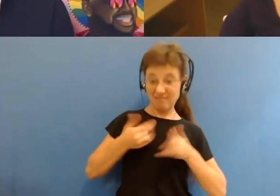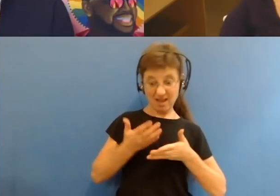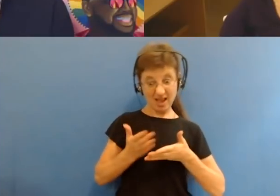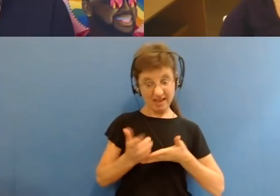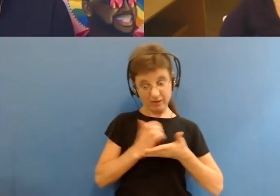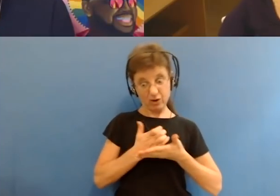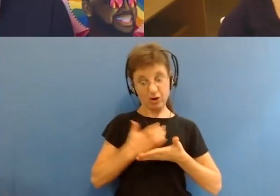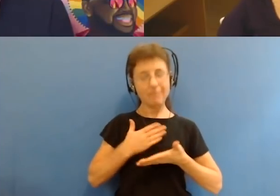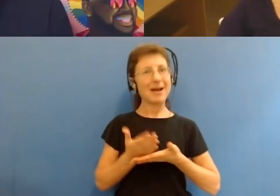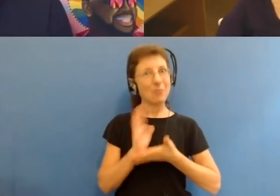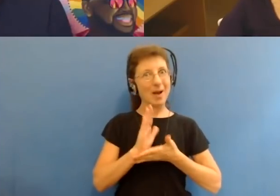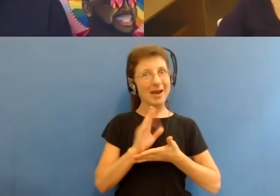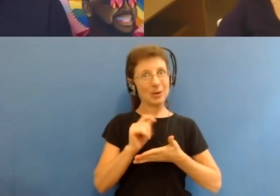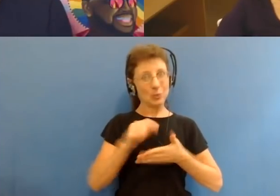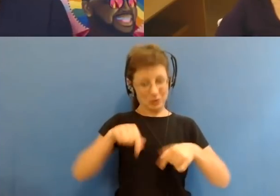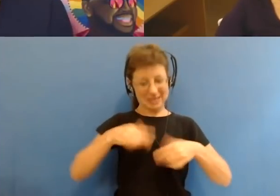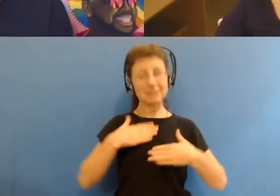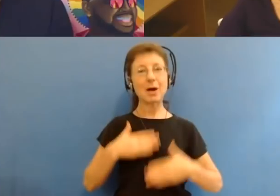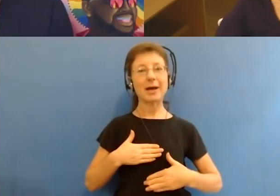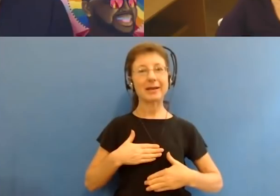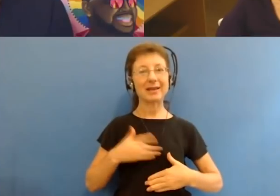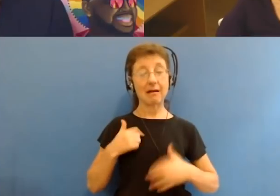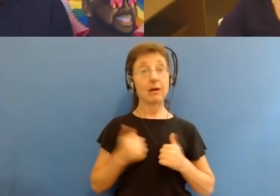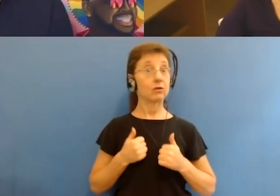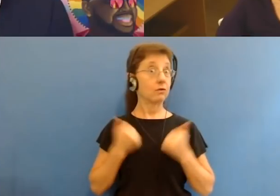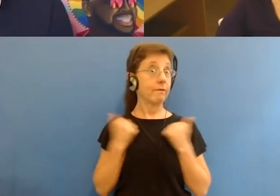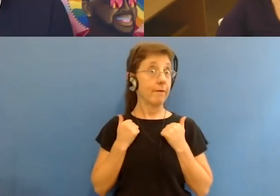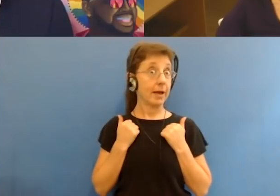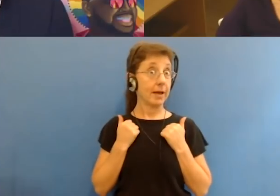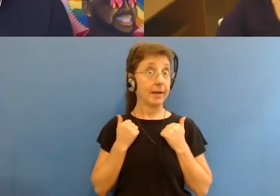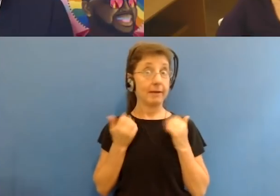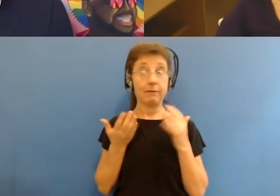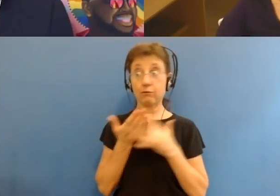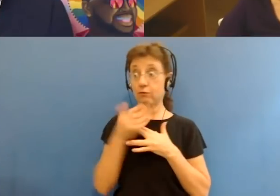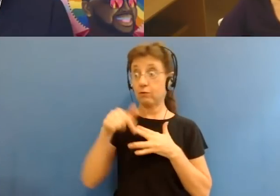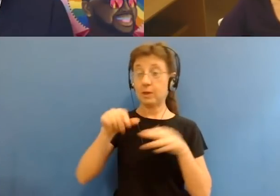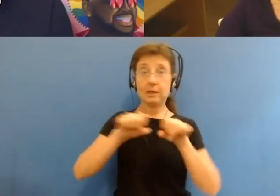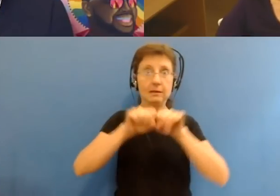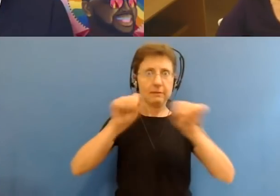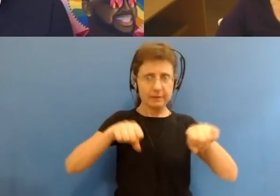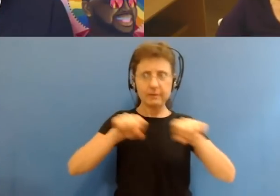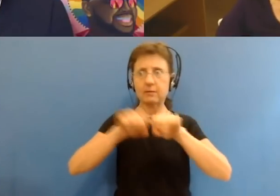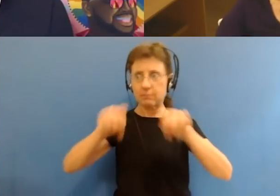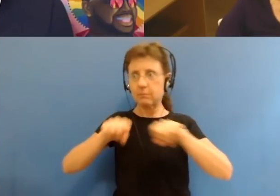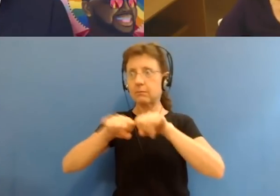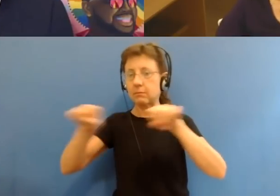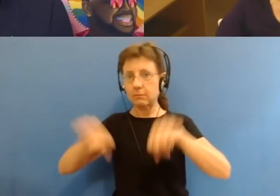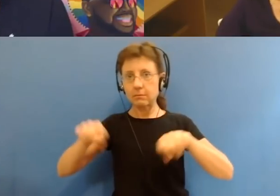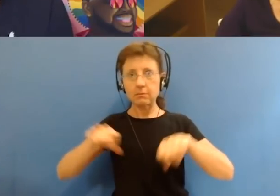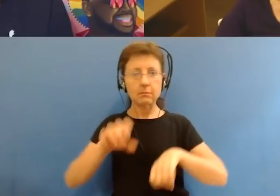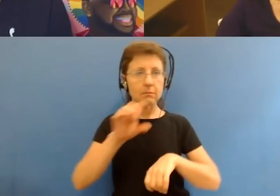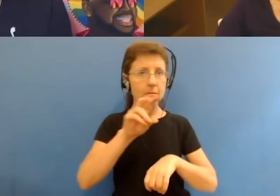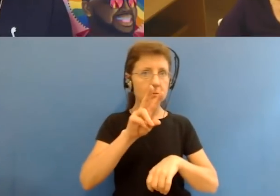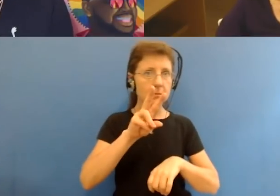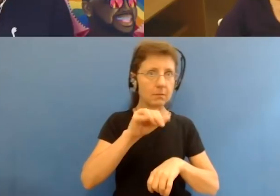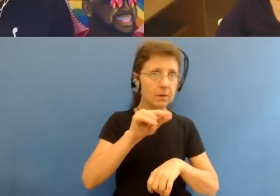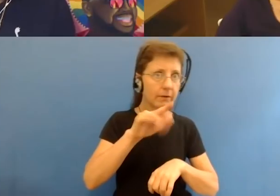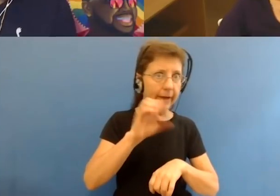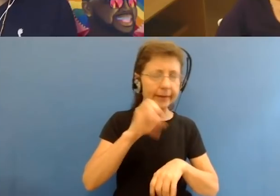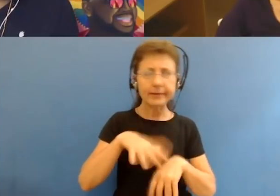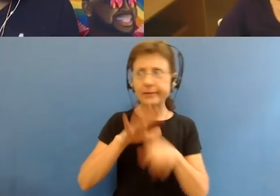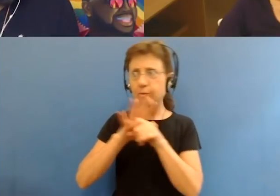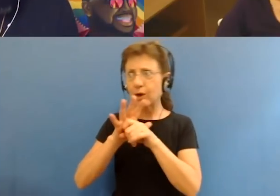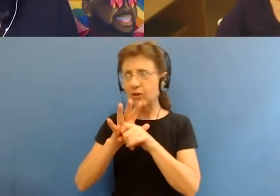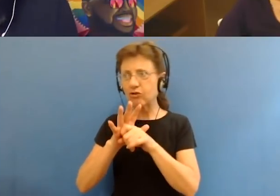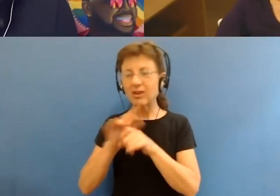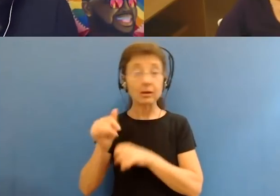I survive, you know, these systems, you know, violence and oppression, which have forced me in the